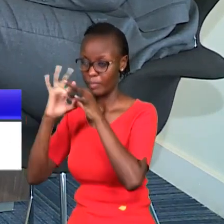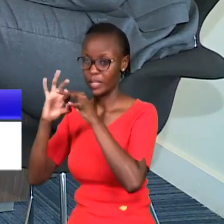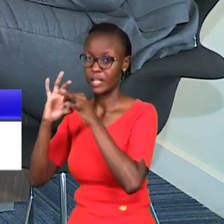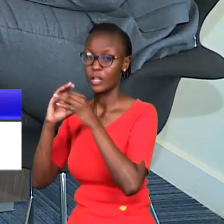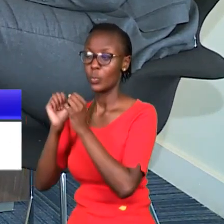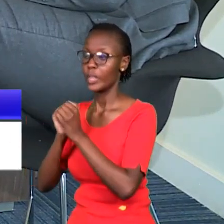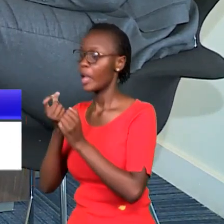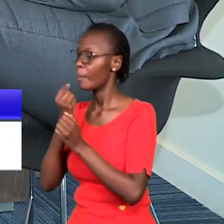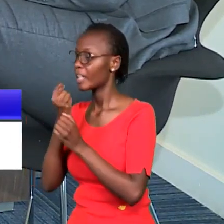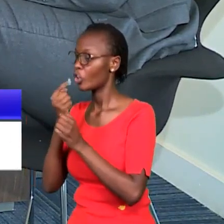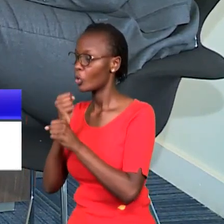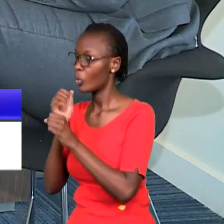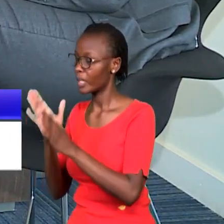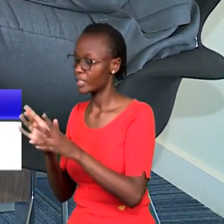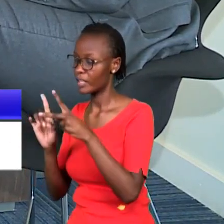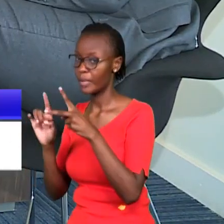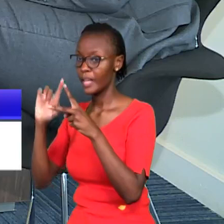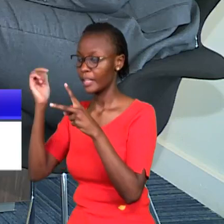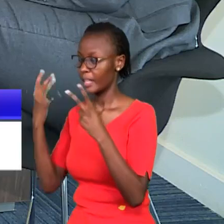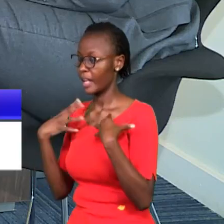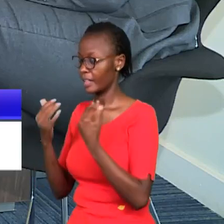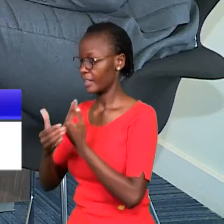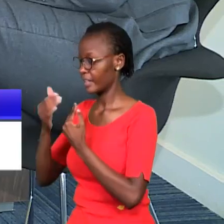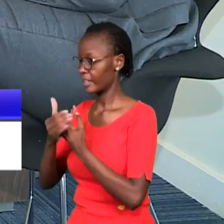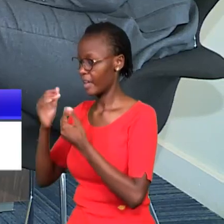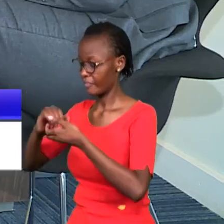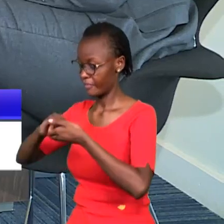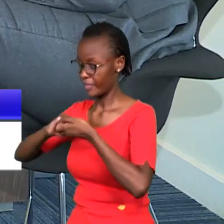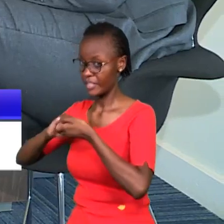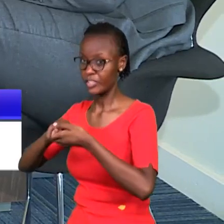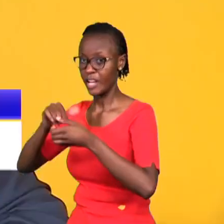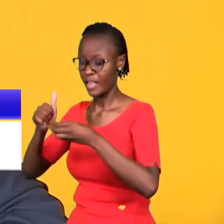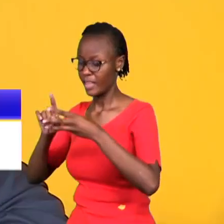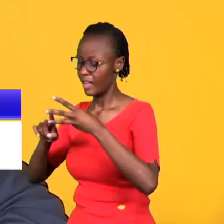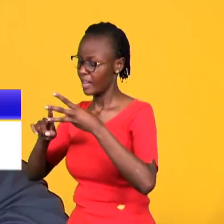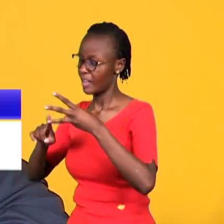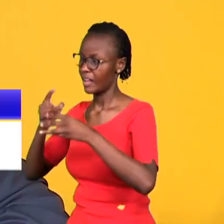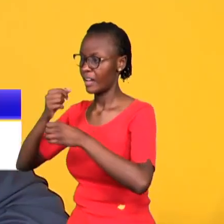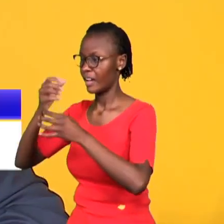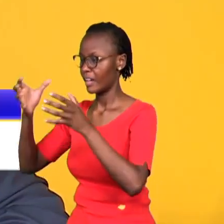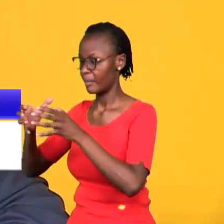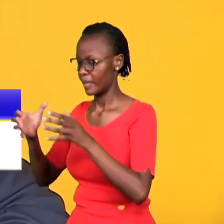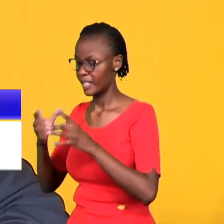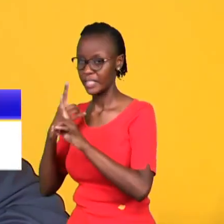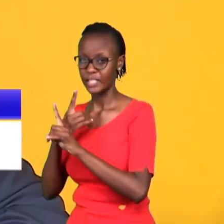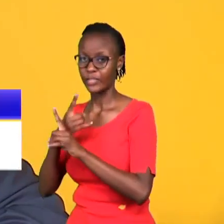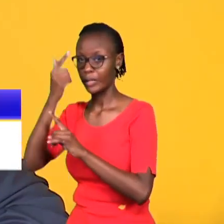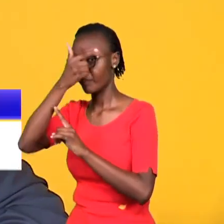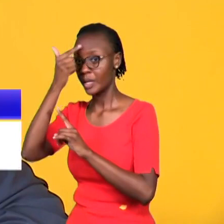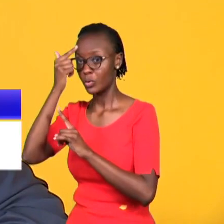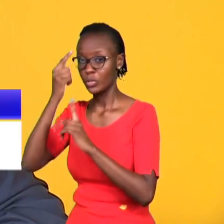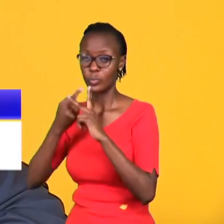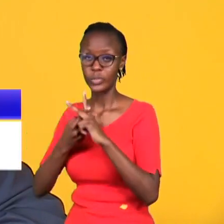and Kenya Healthcare Federation and a couple of other companies to launch what is